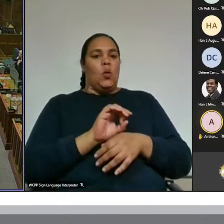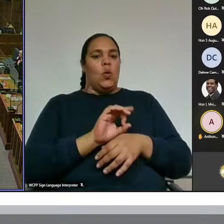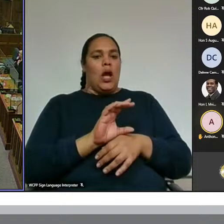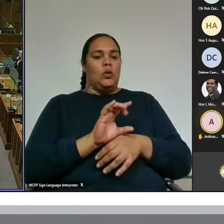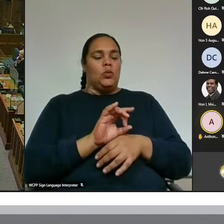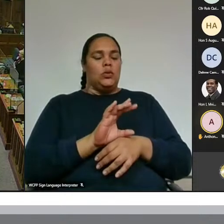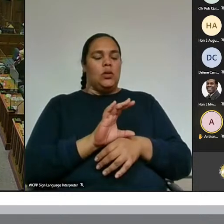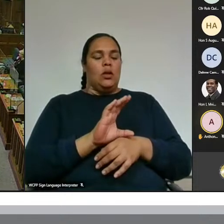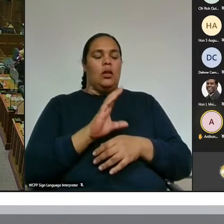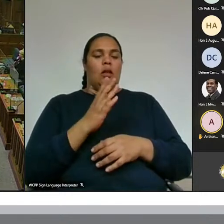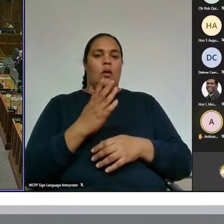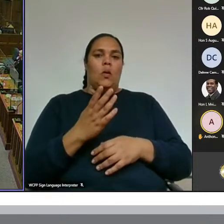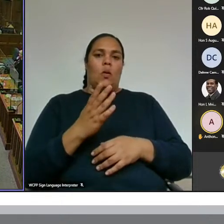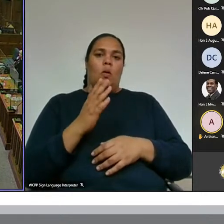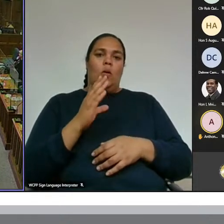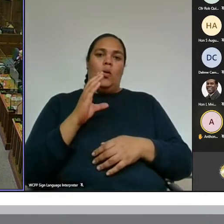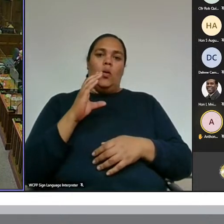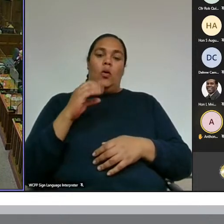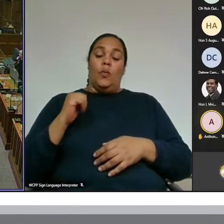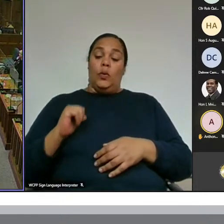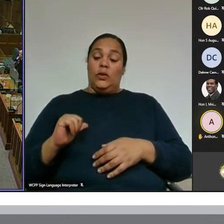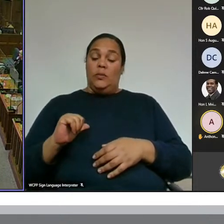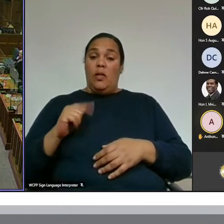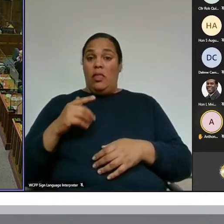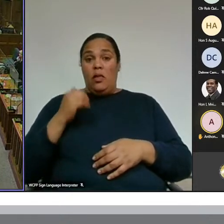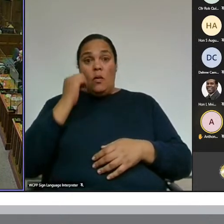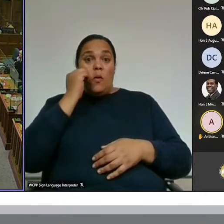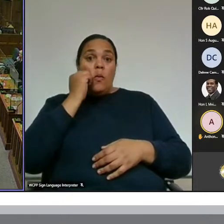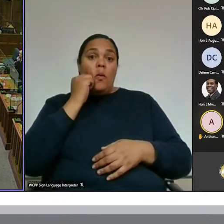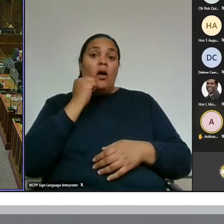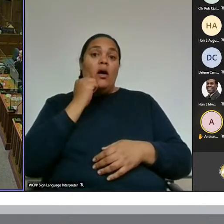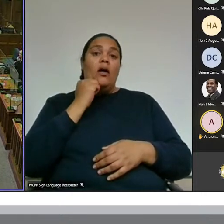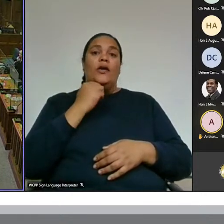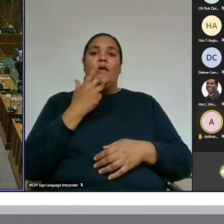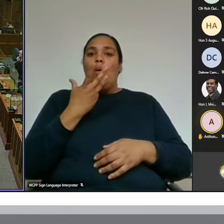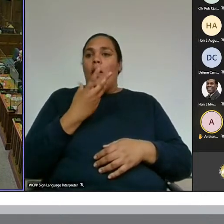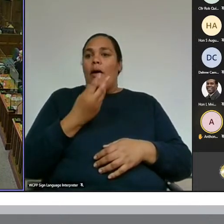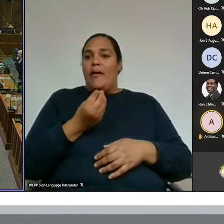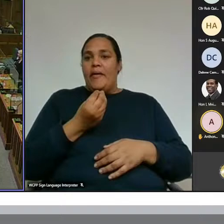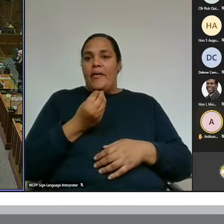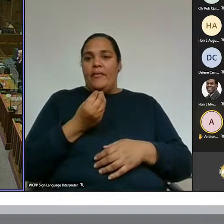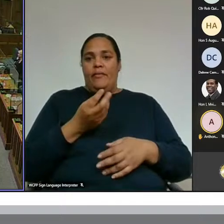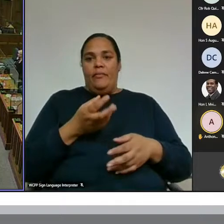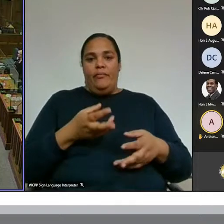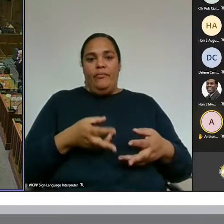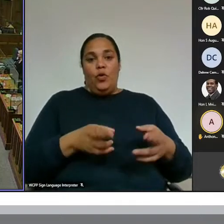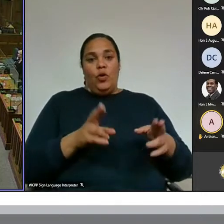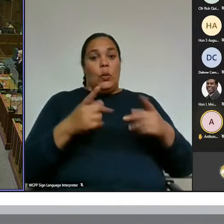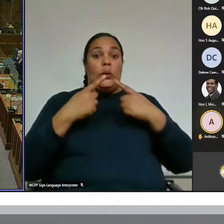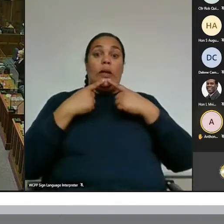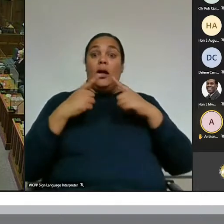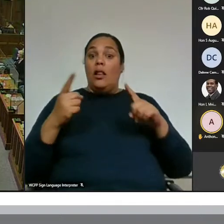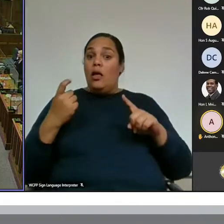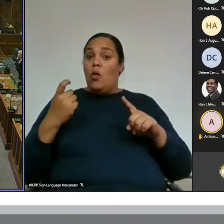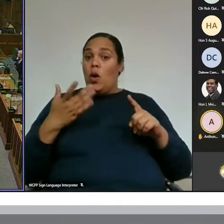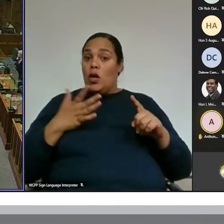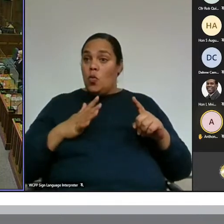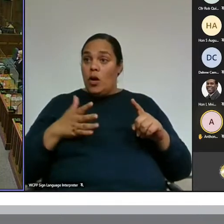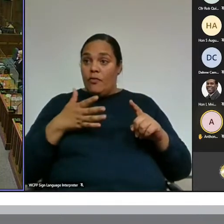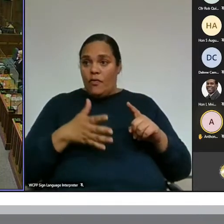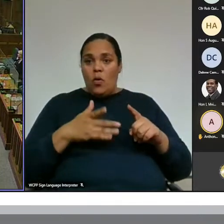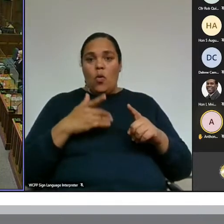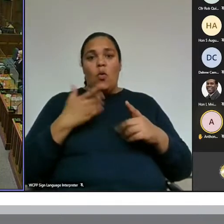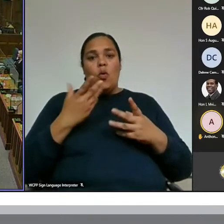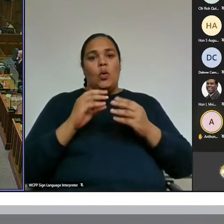municipality, wishes to have a road declared one in order to